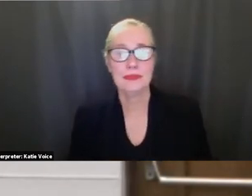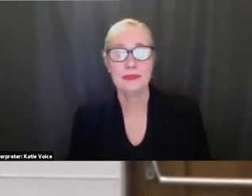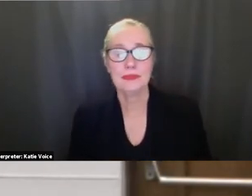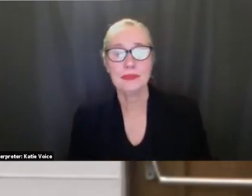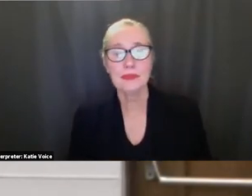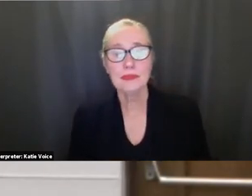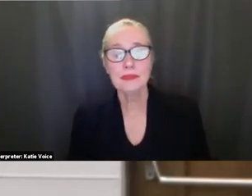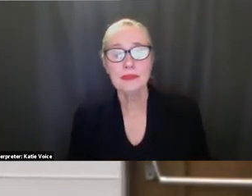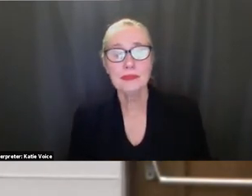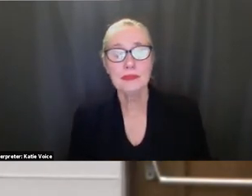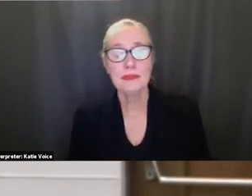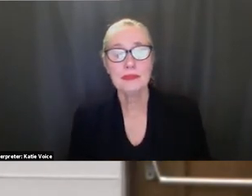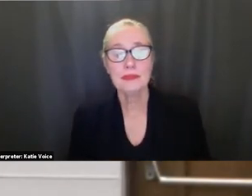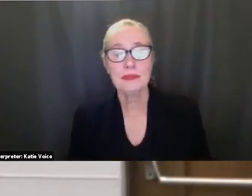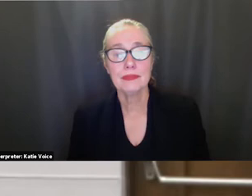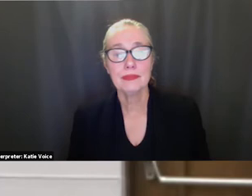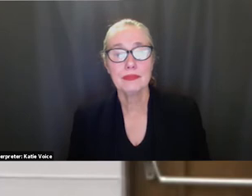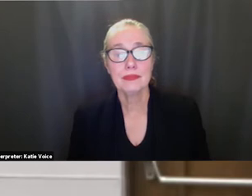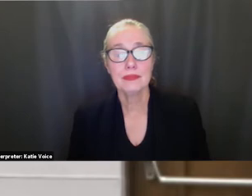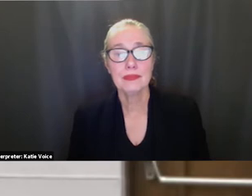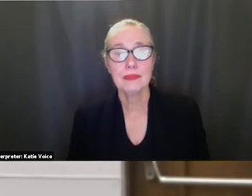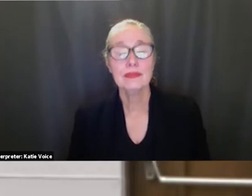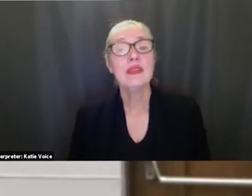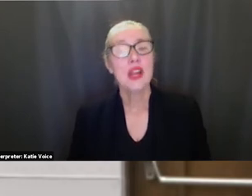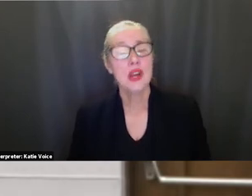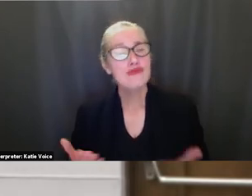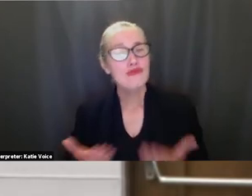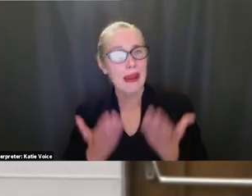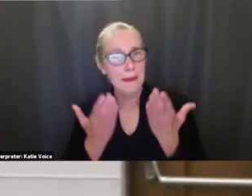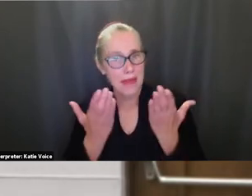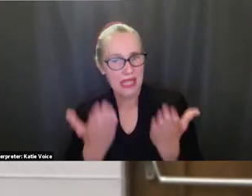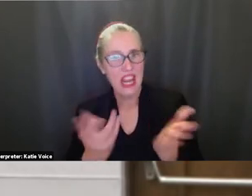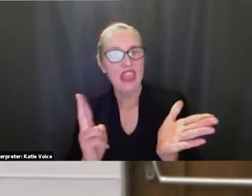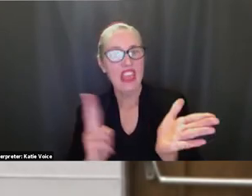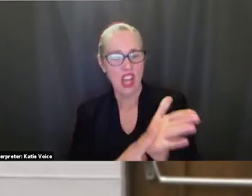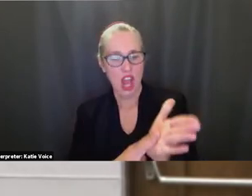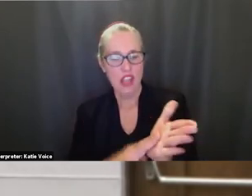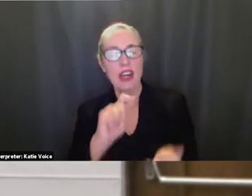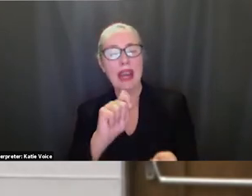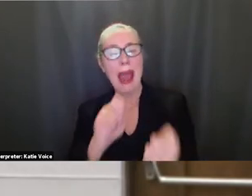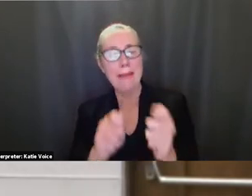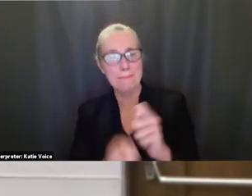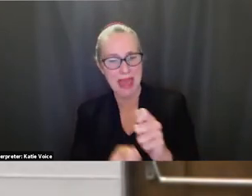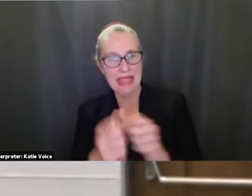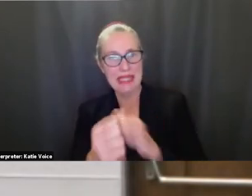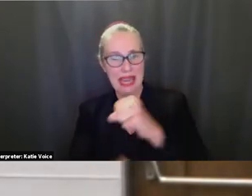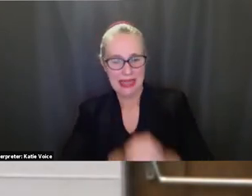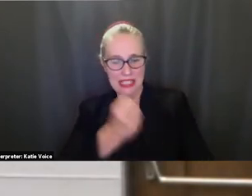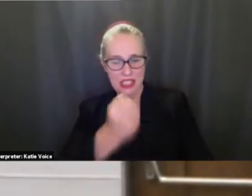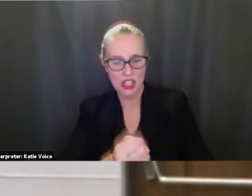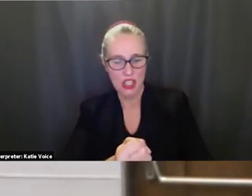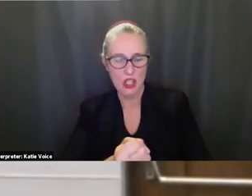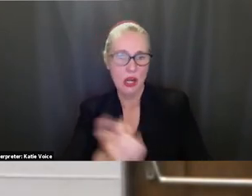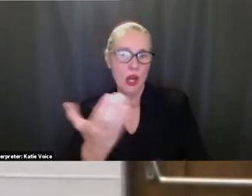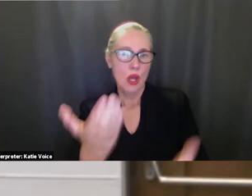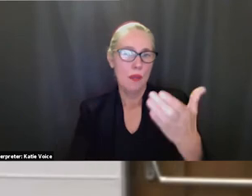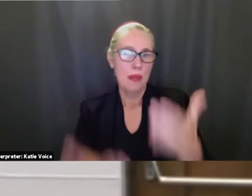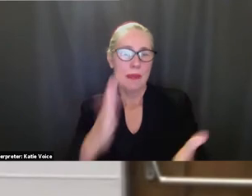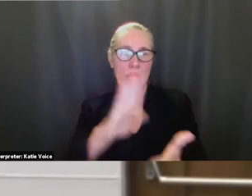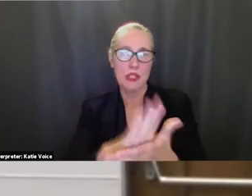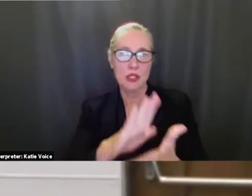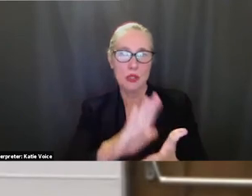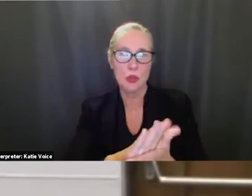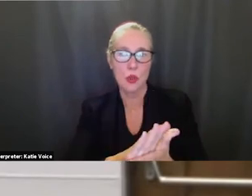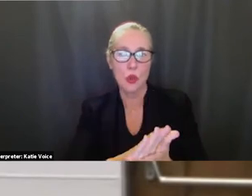so it's um recommended that the contract be amended this year such that the school resource deputy